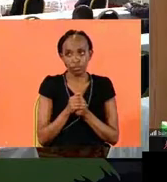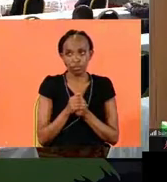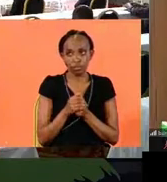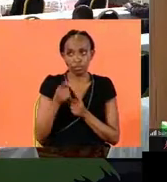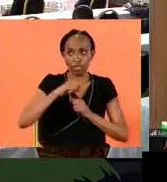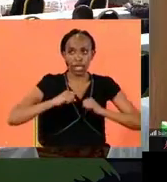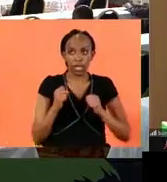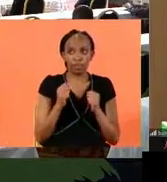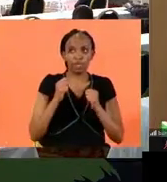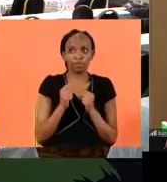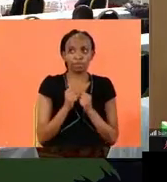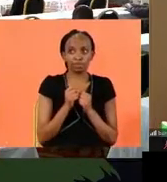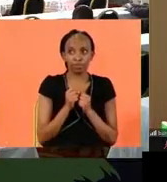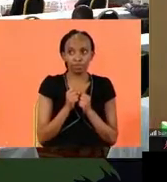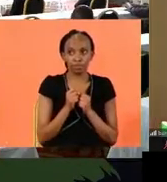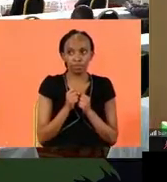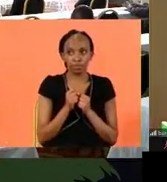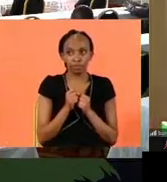We are happy